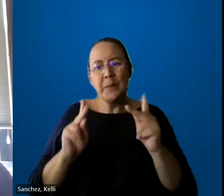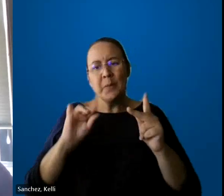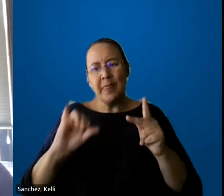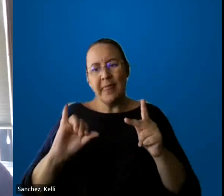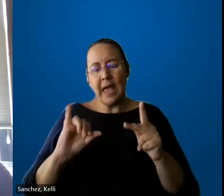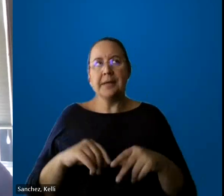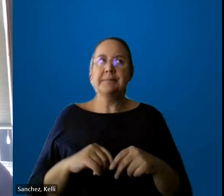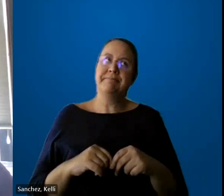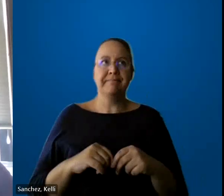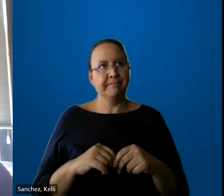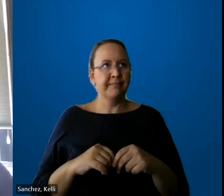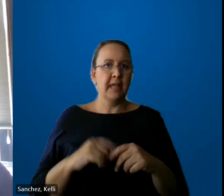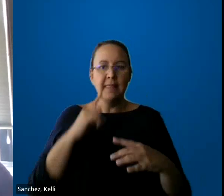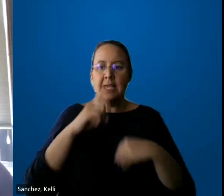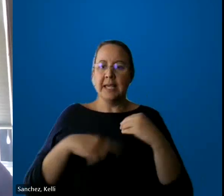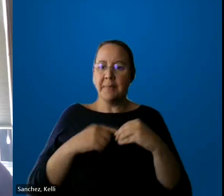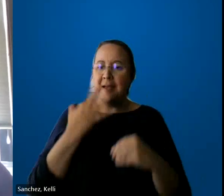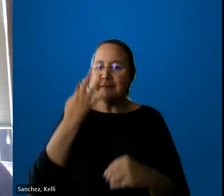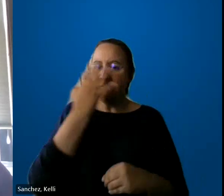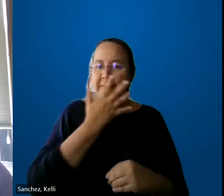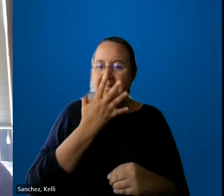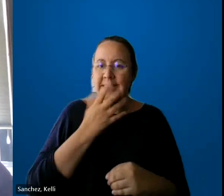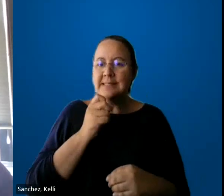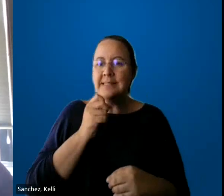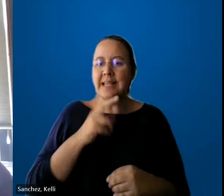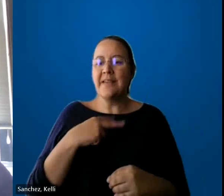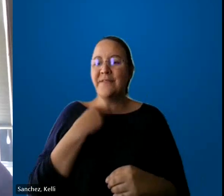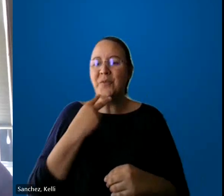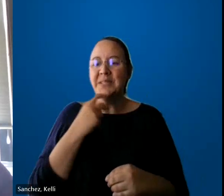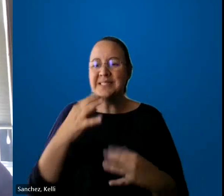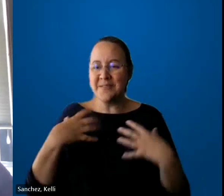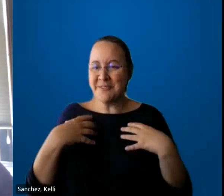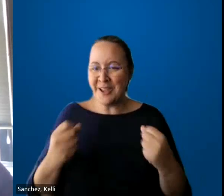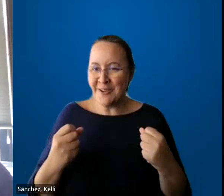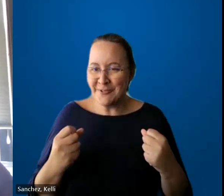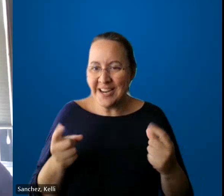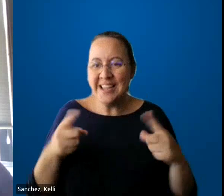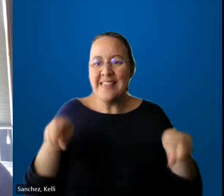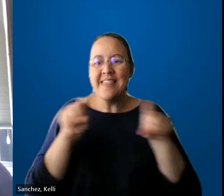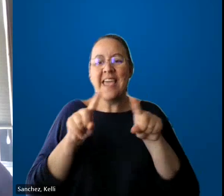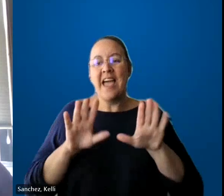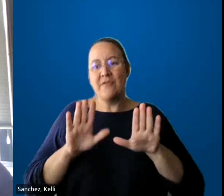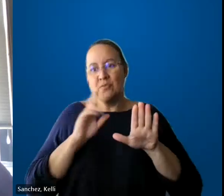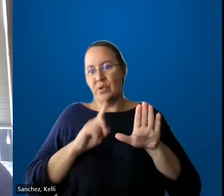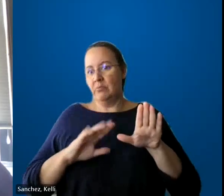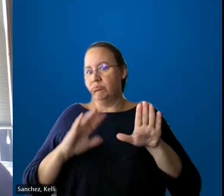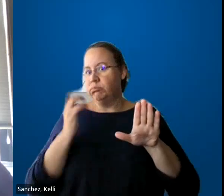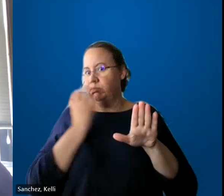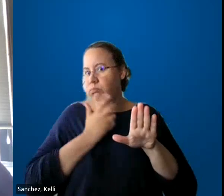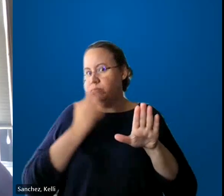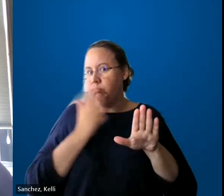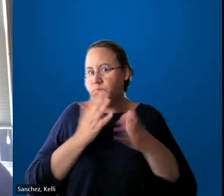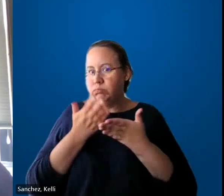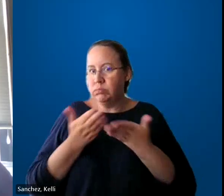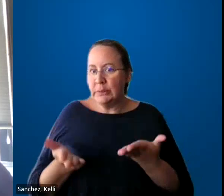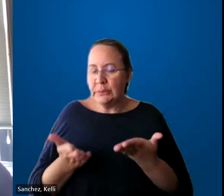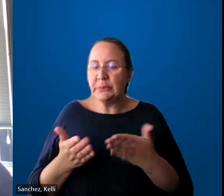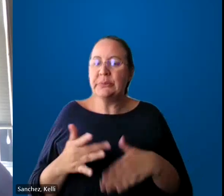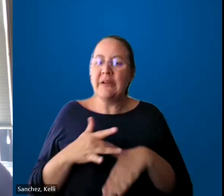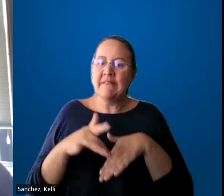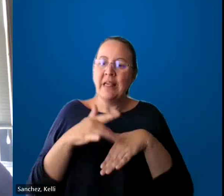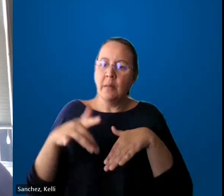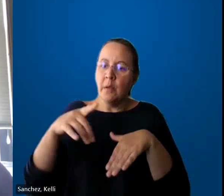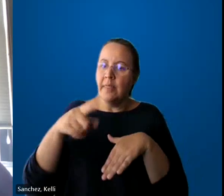look at Faces and Voices in Recovery. They also have a lot of really, really awesome resources, and